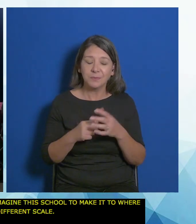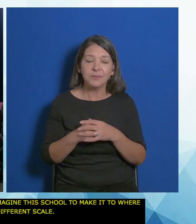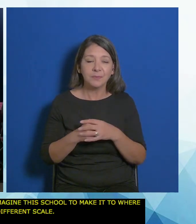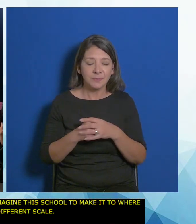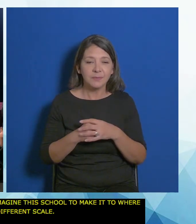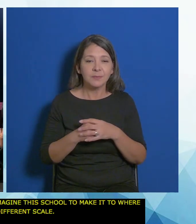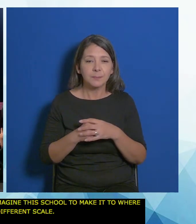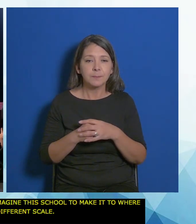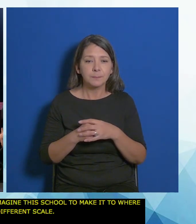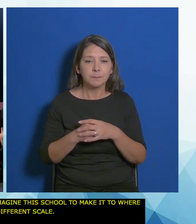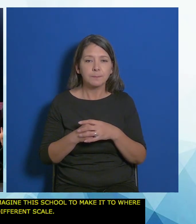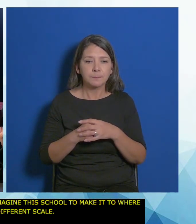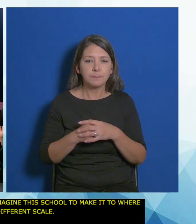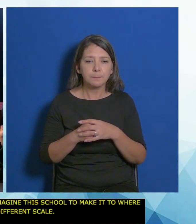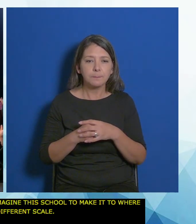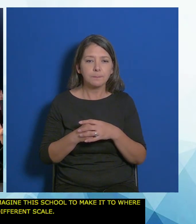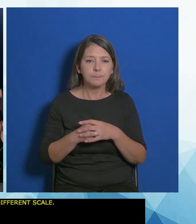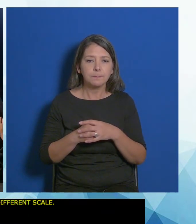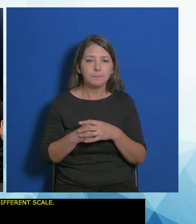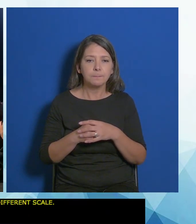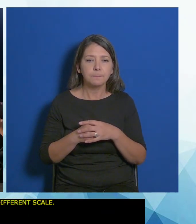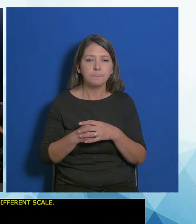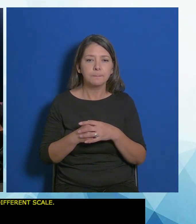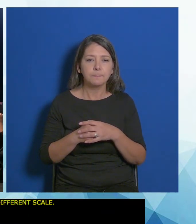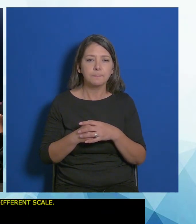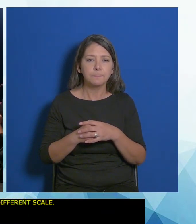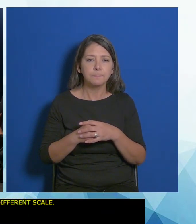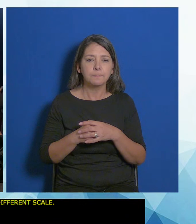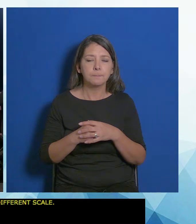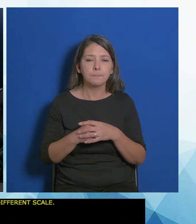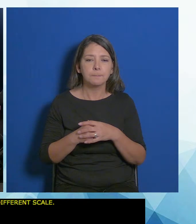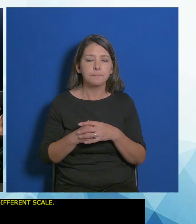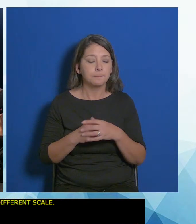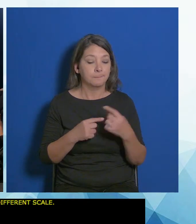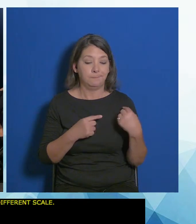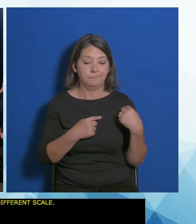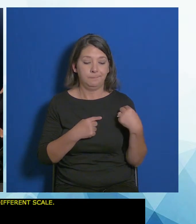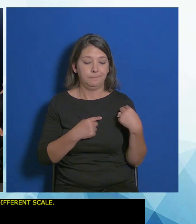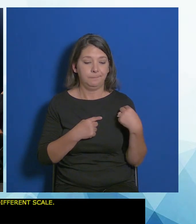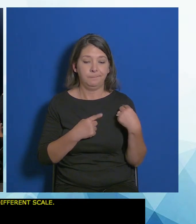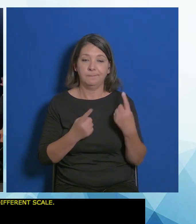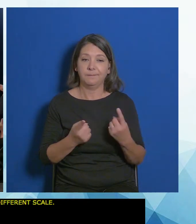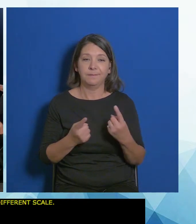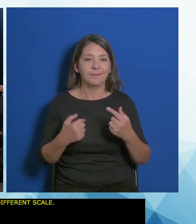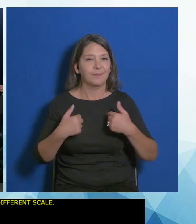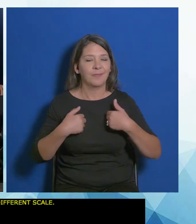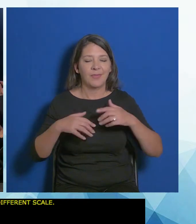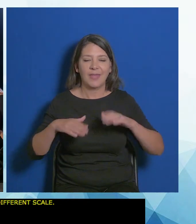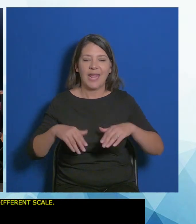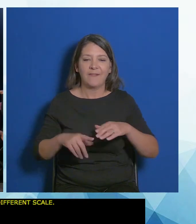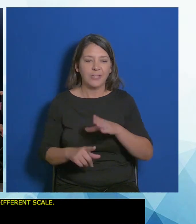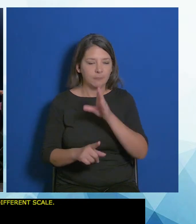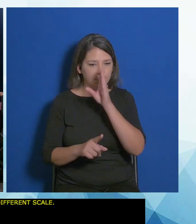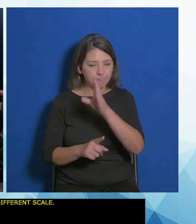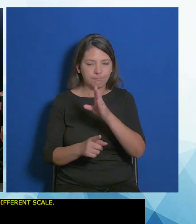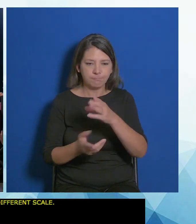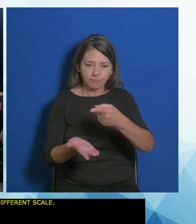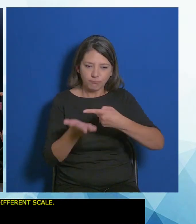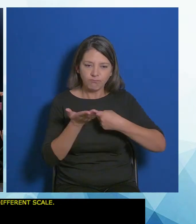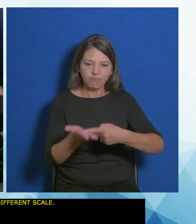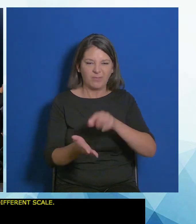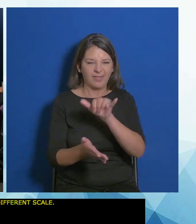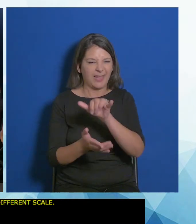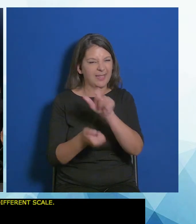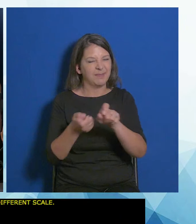So I have not had those direct conversations, but I know that I